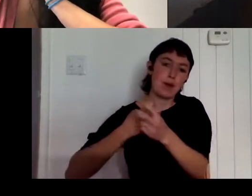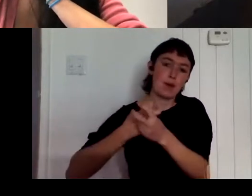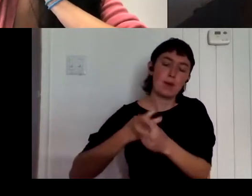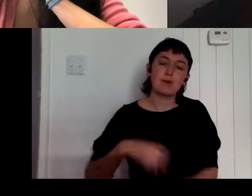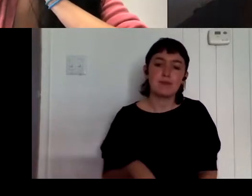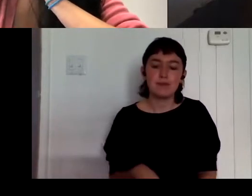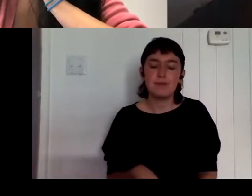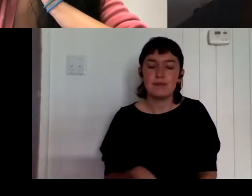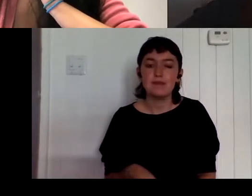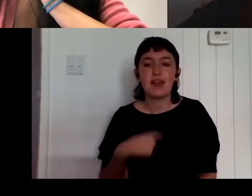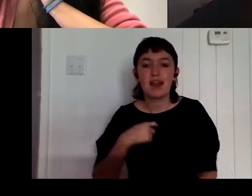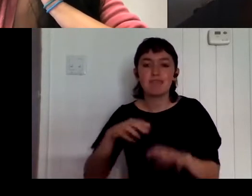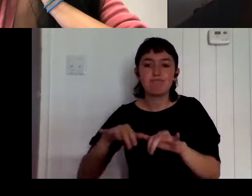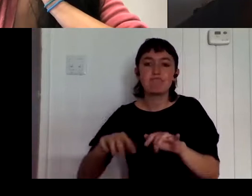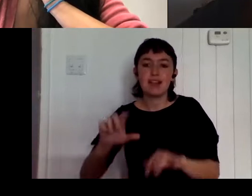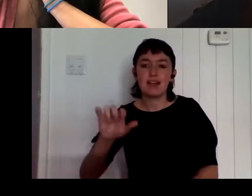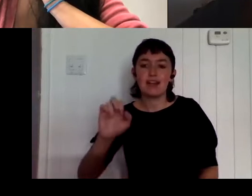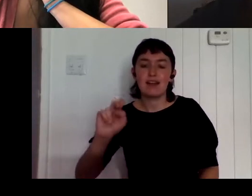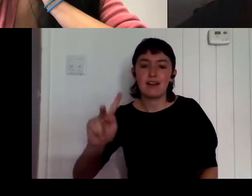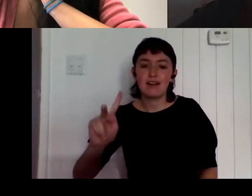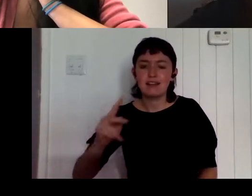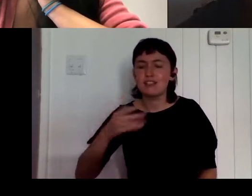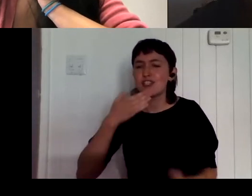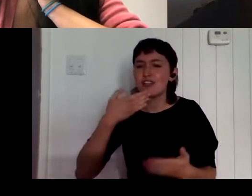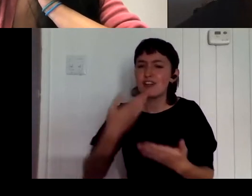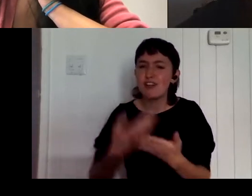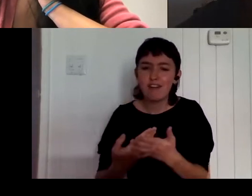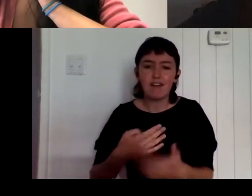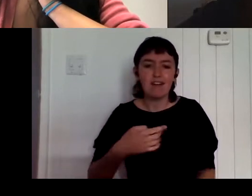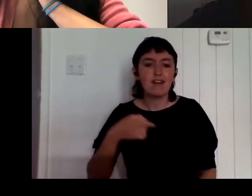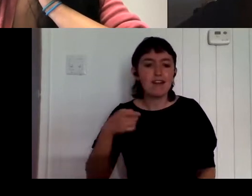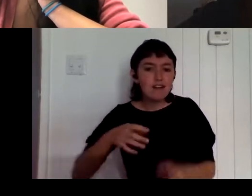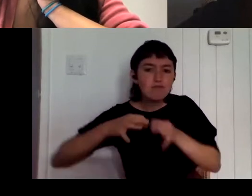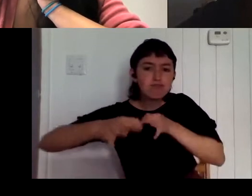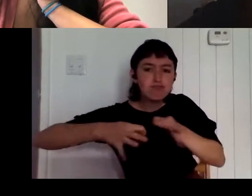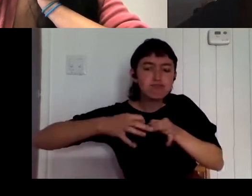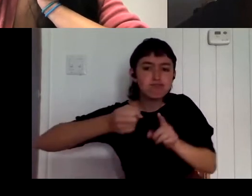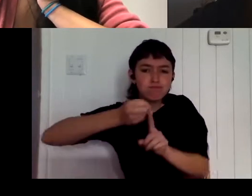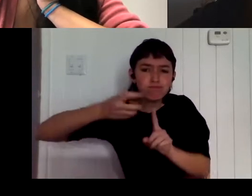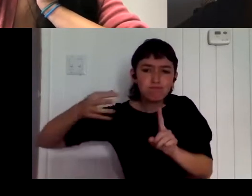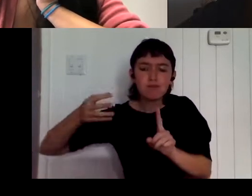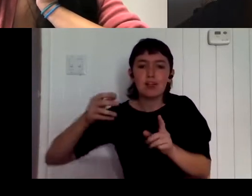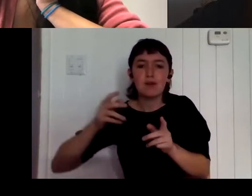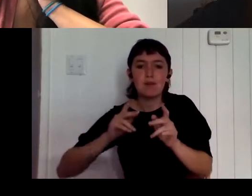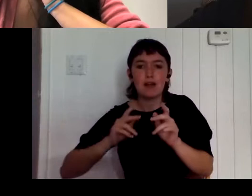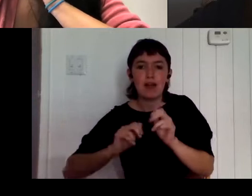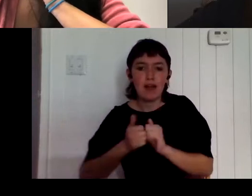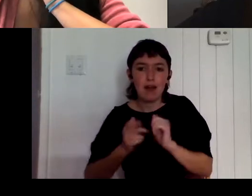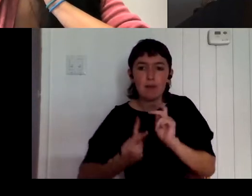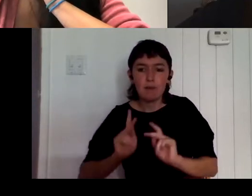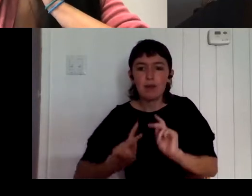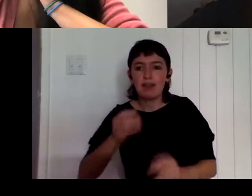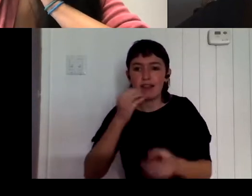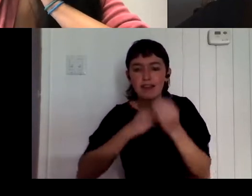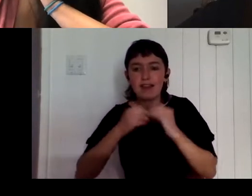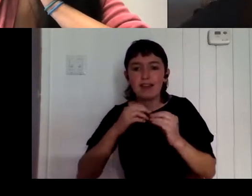you the Goodreads link right now. It is so good. And it goes into detail about like the ways that people eat jellyfish. And it was super